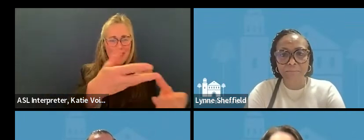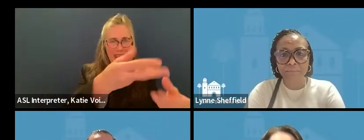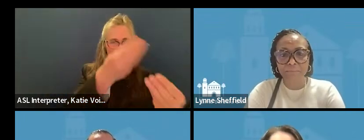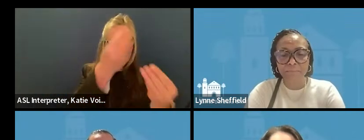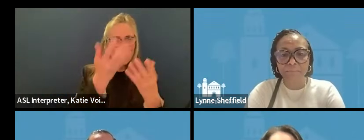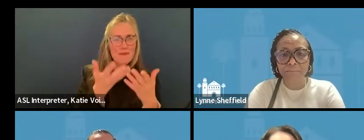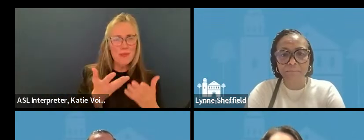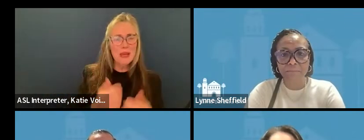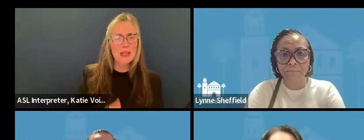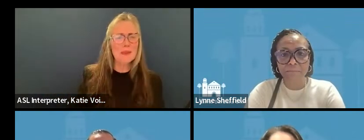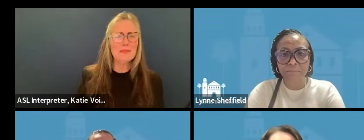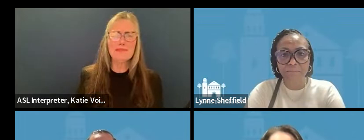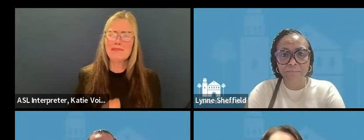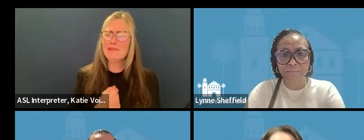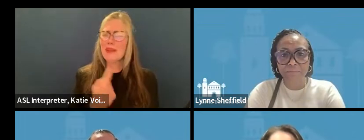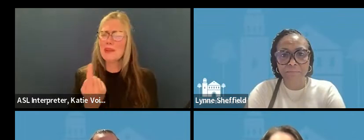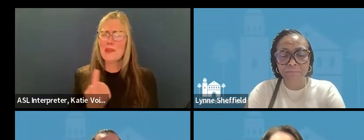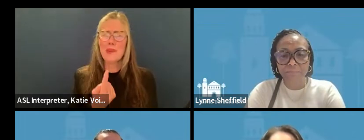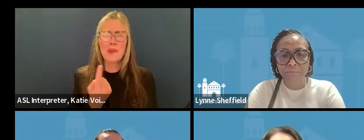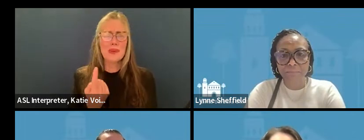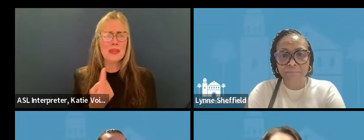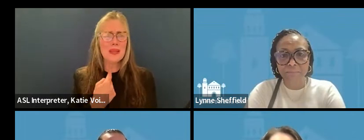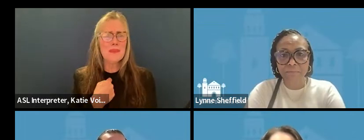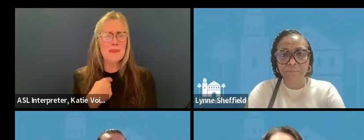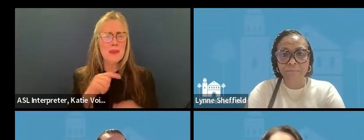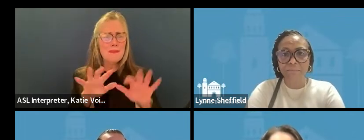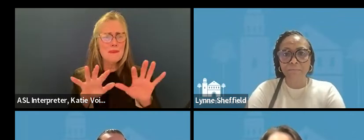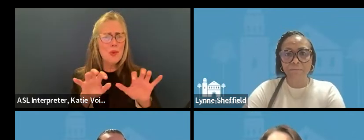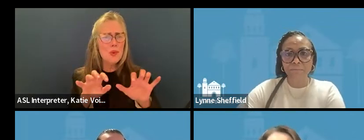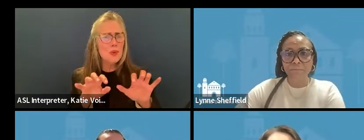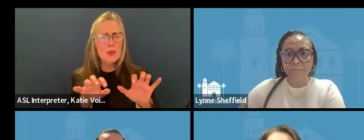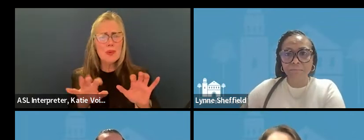So am I the only one? Am I froze?